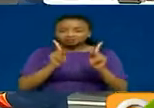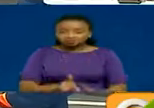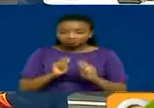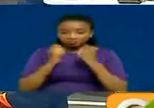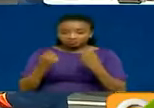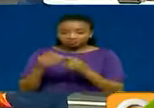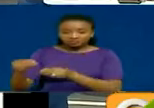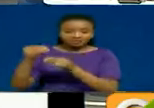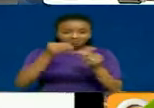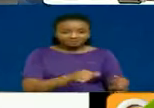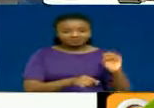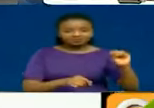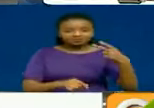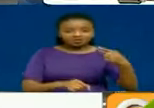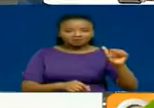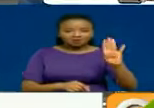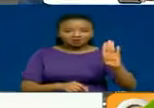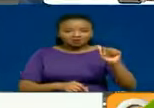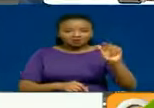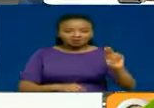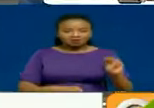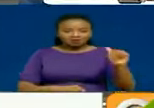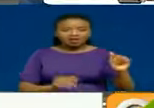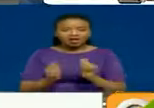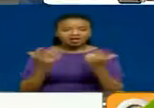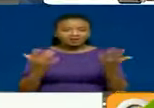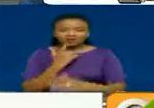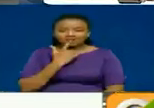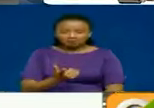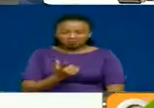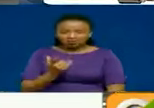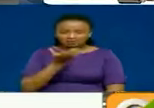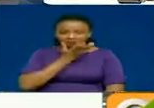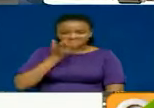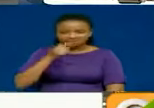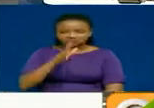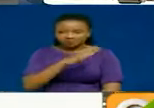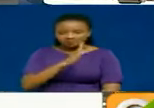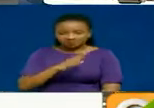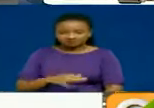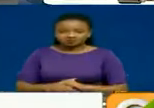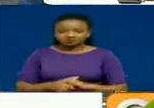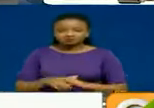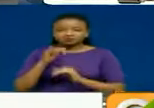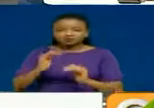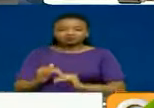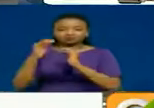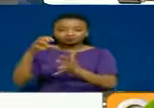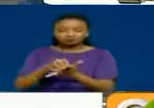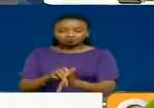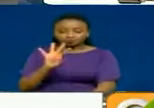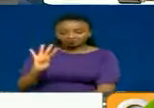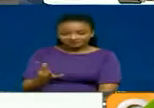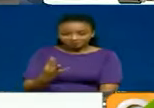Kisumu All Stars hammered Shabana FC 4-1 at the Moi Stadium in Kisumu this afternoon to leapfrog the Kisii-based side and move up to fourth in the